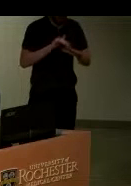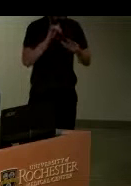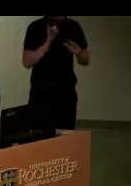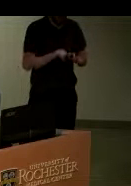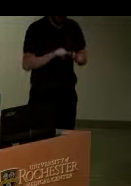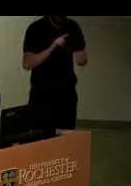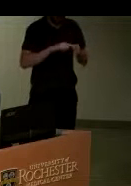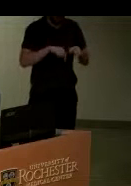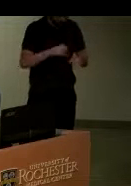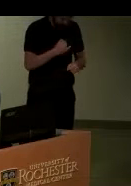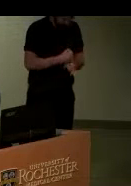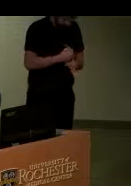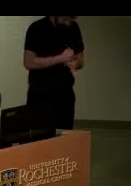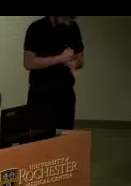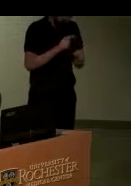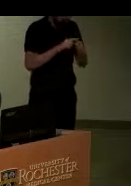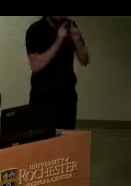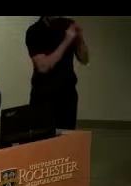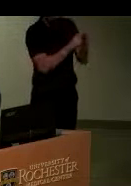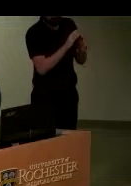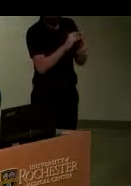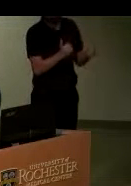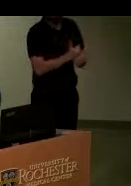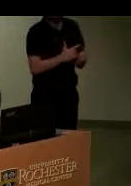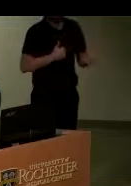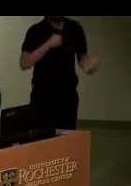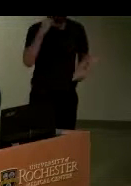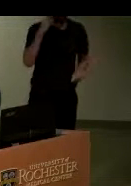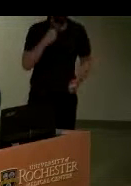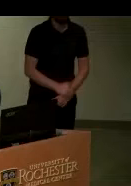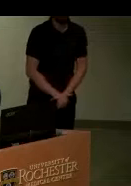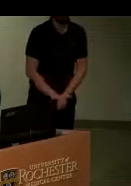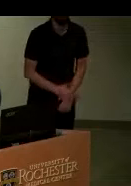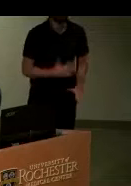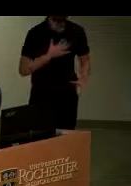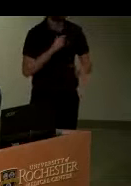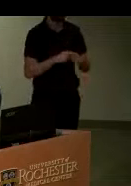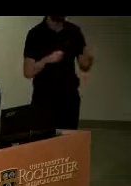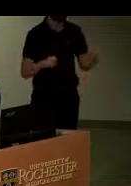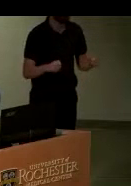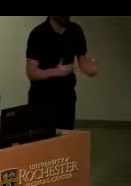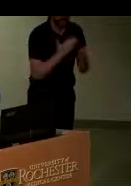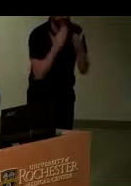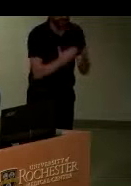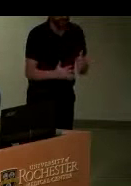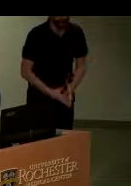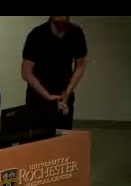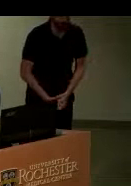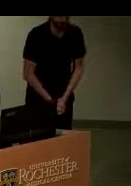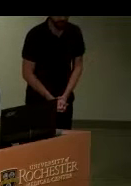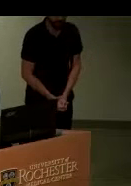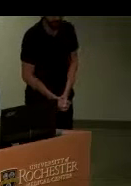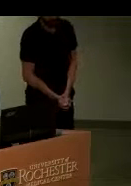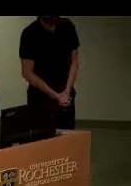this institution, and everything I experienced. So I'll stop there and thank you.